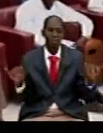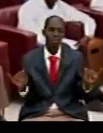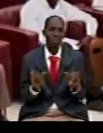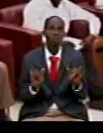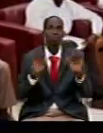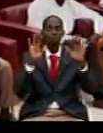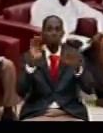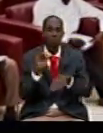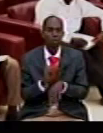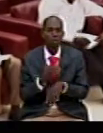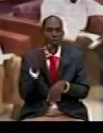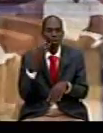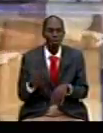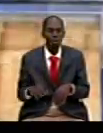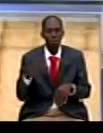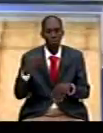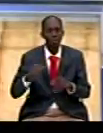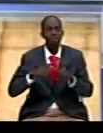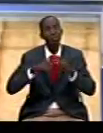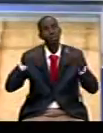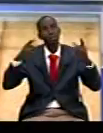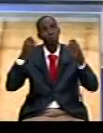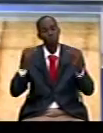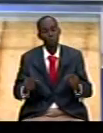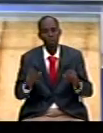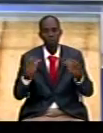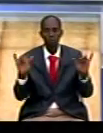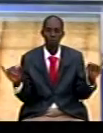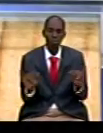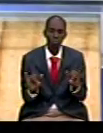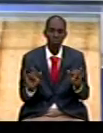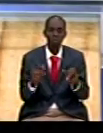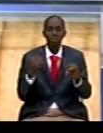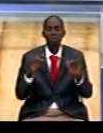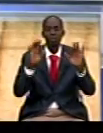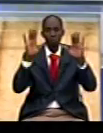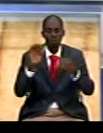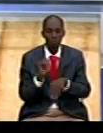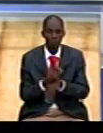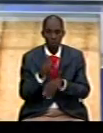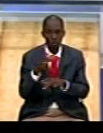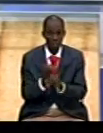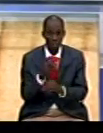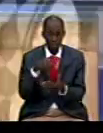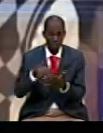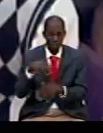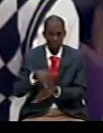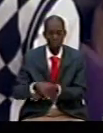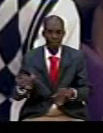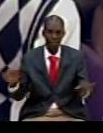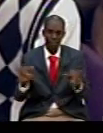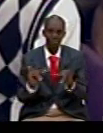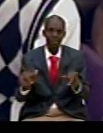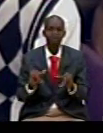same. Miracle of the supernatural, the same. And the miracle you get tonight, the same.